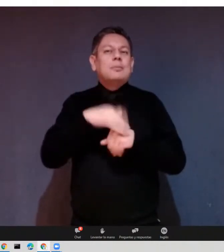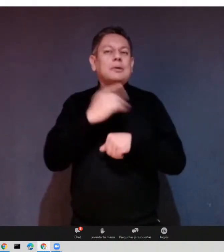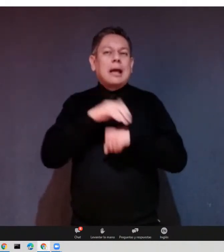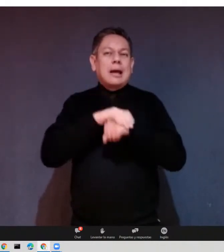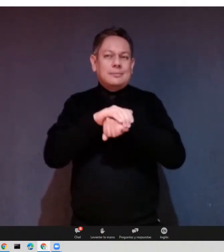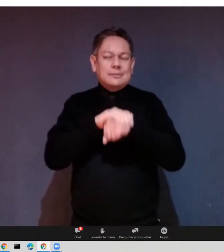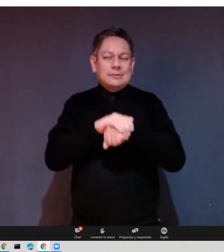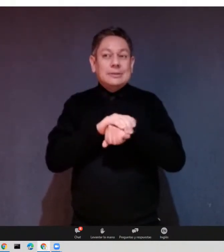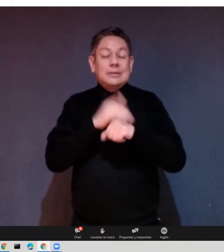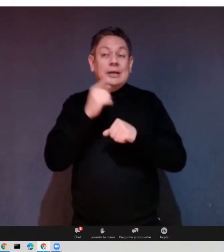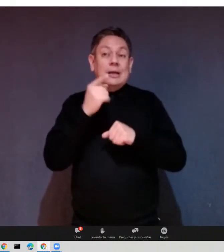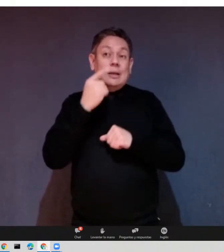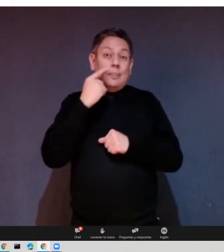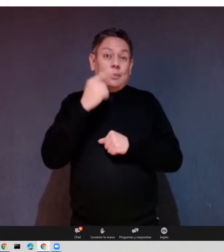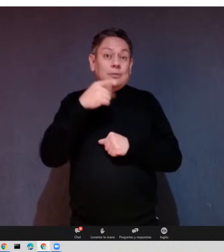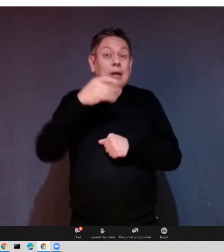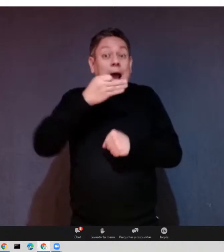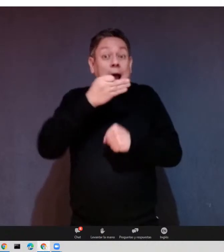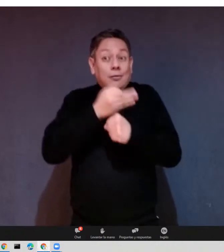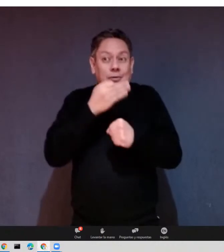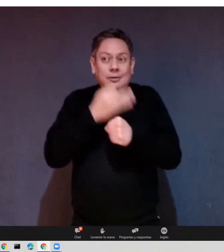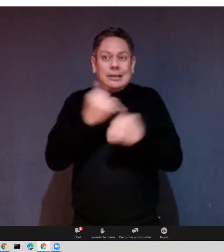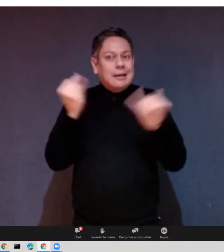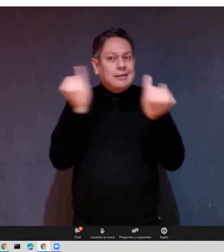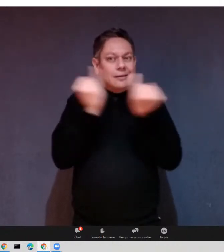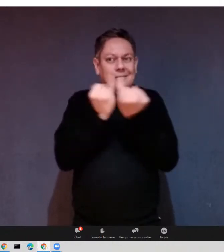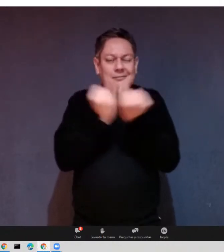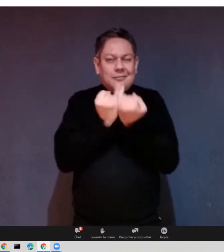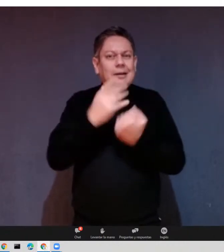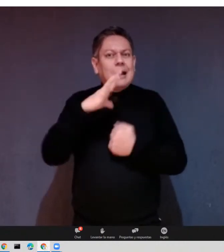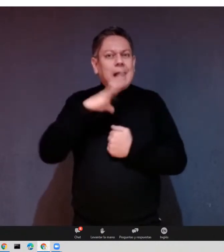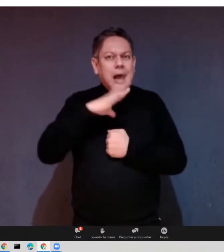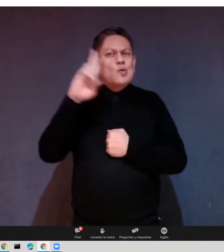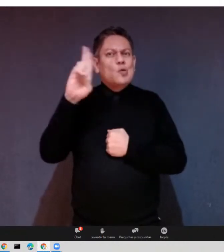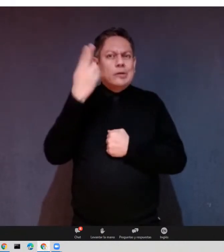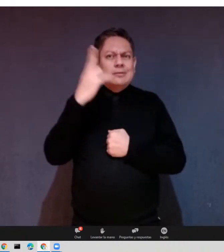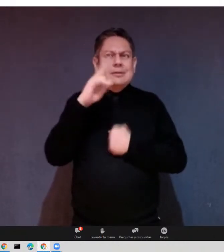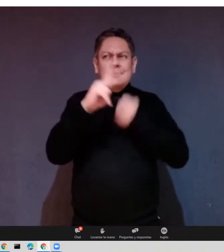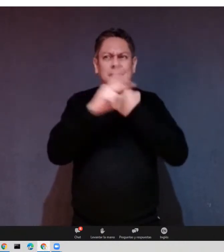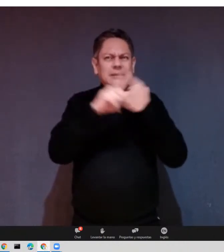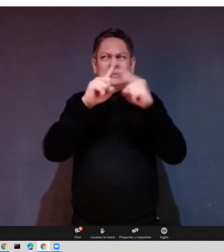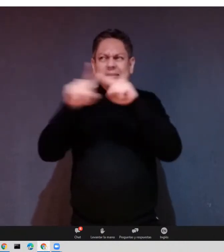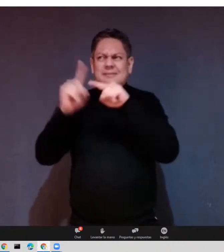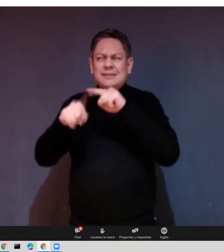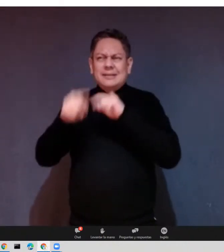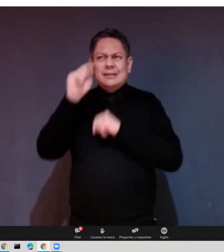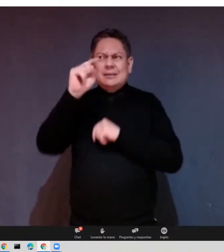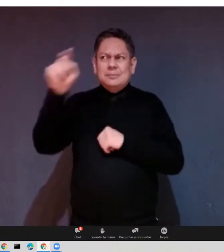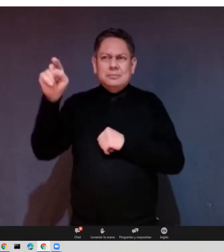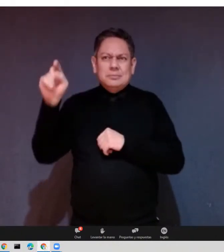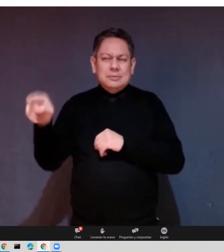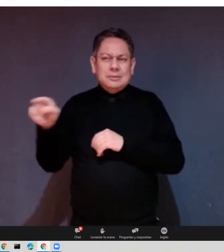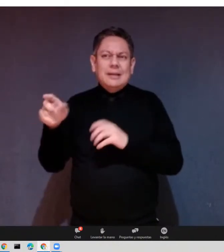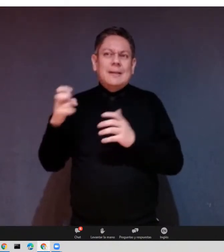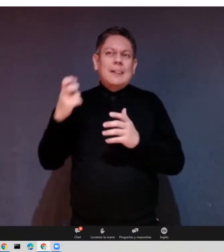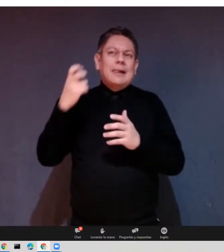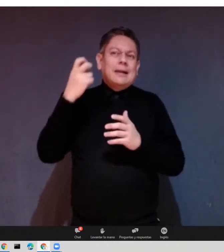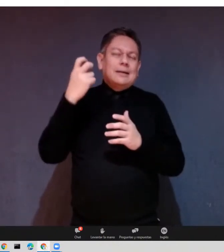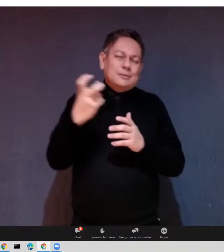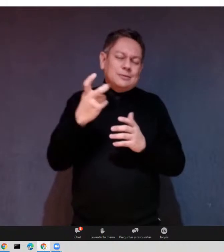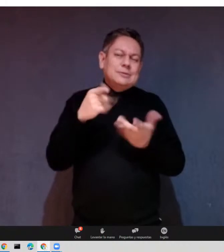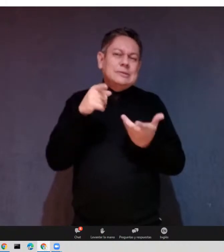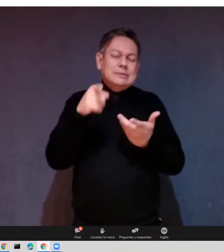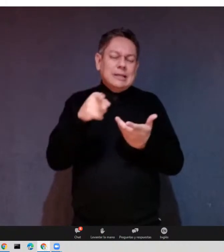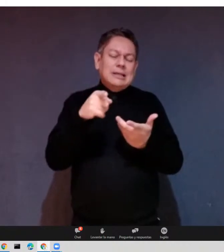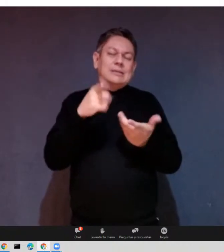exchange, because we have Peru University represented, and it would be great to